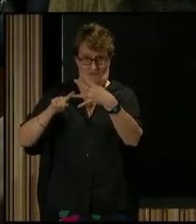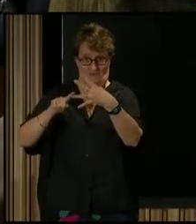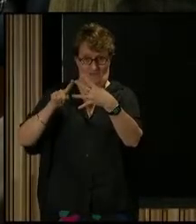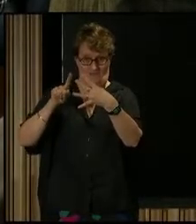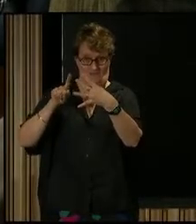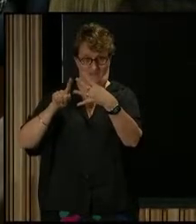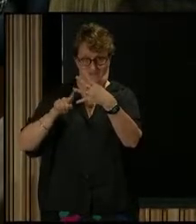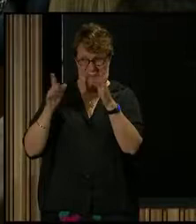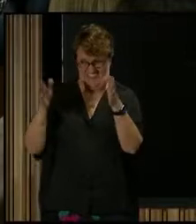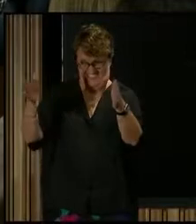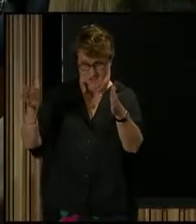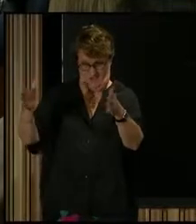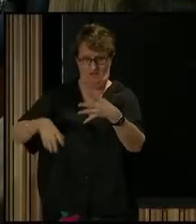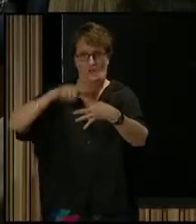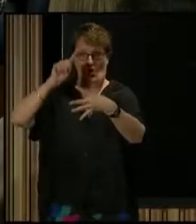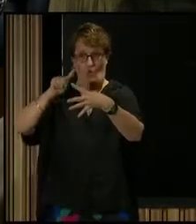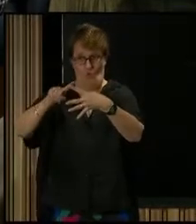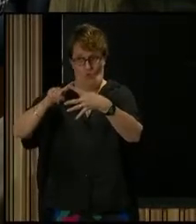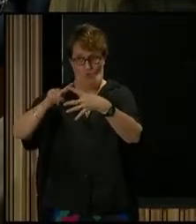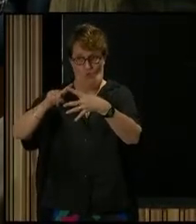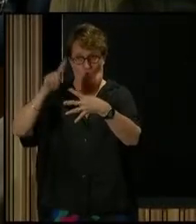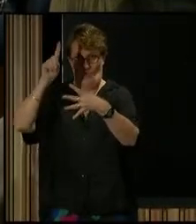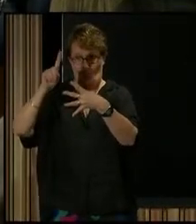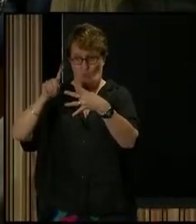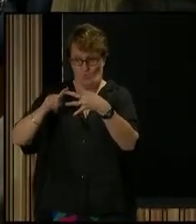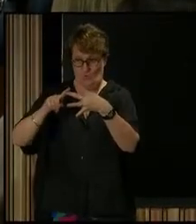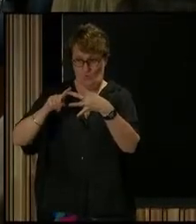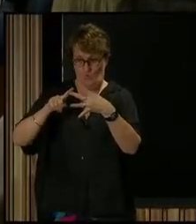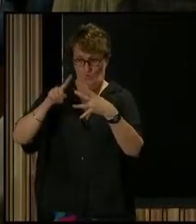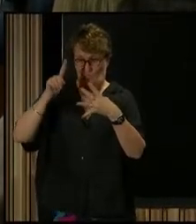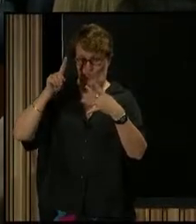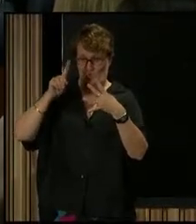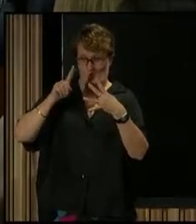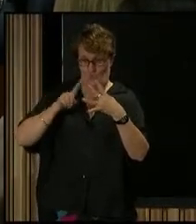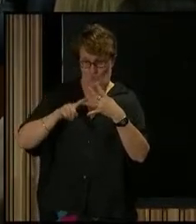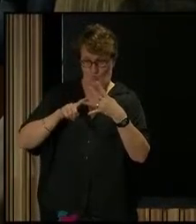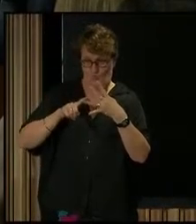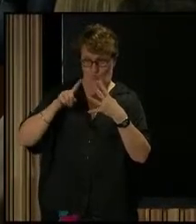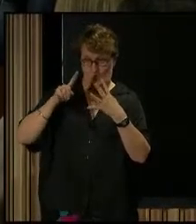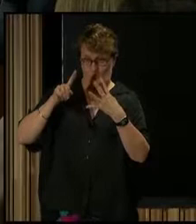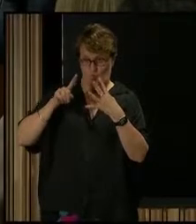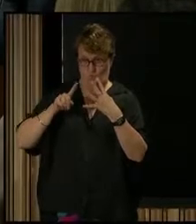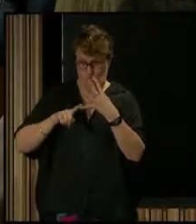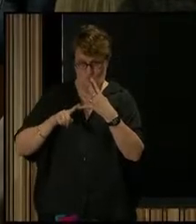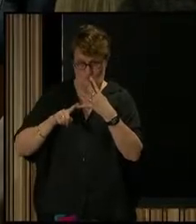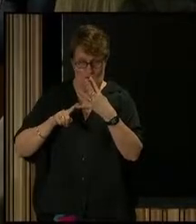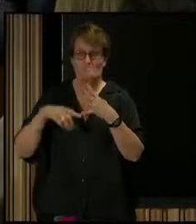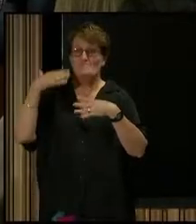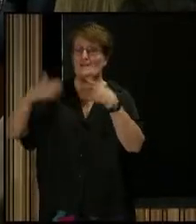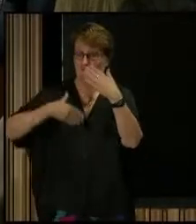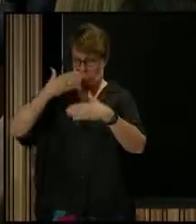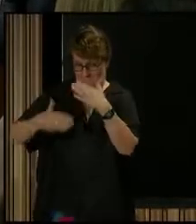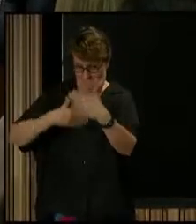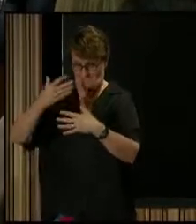Ooh, ooh, ooh. Try your best. Ooh, ooh, ooh, ooh. Keep it going.